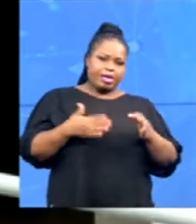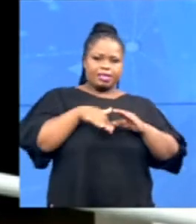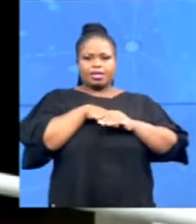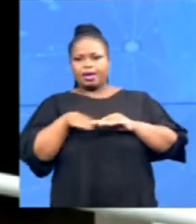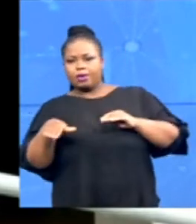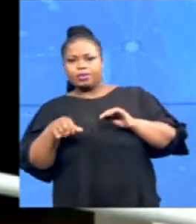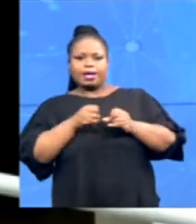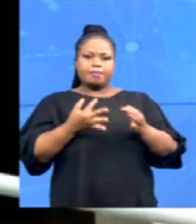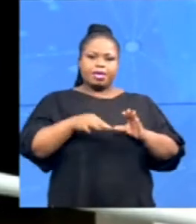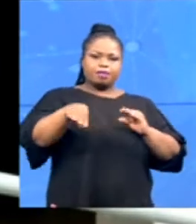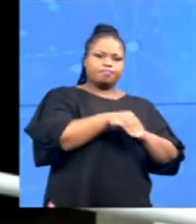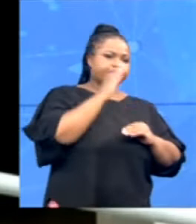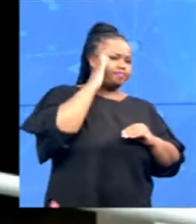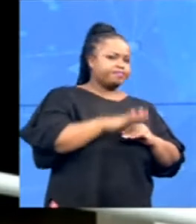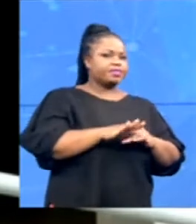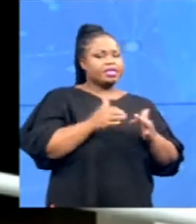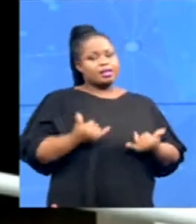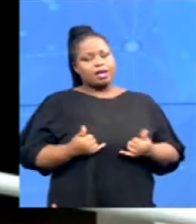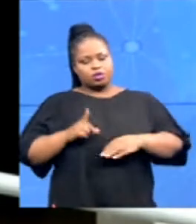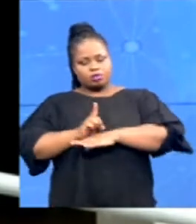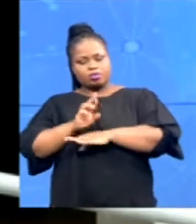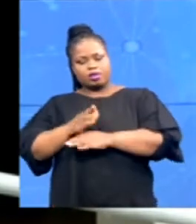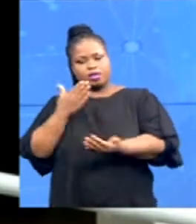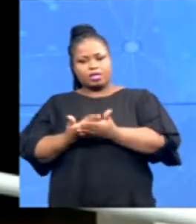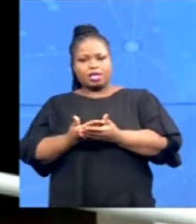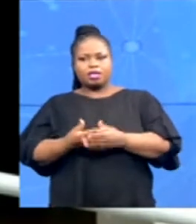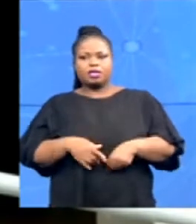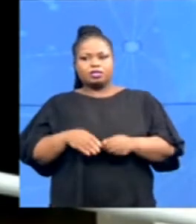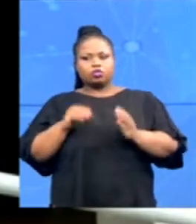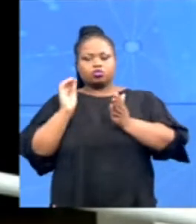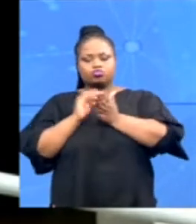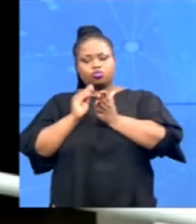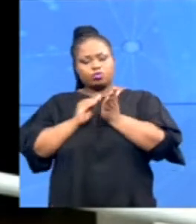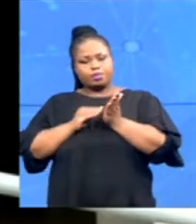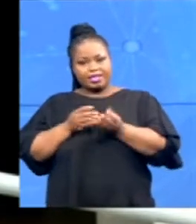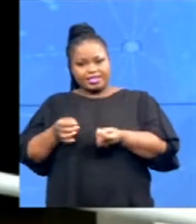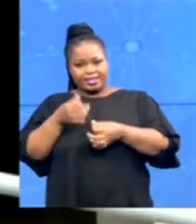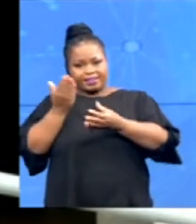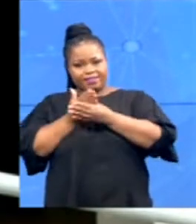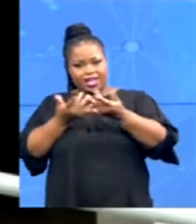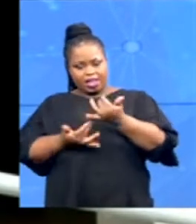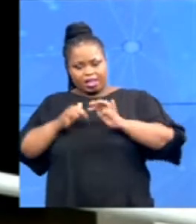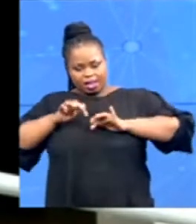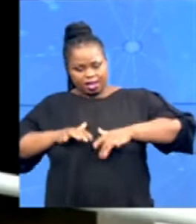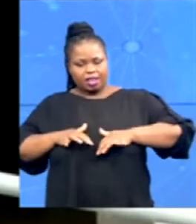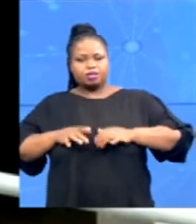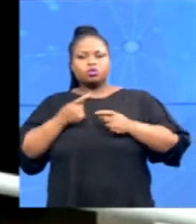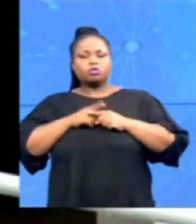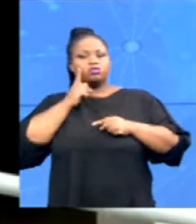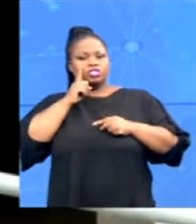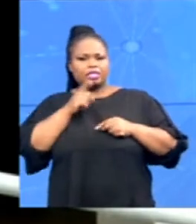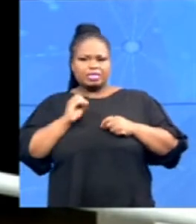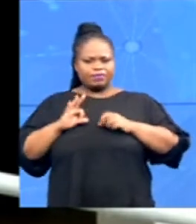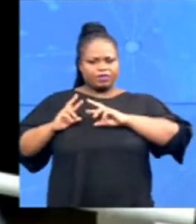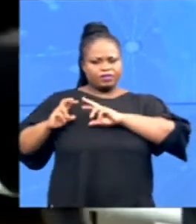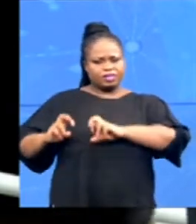can have the clinical notes recorded in the patient file, as well as track whether investigations have been done, whether those investigations have come back,